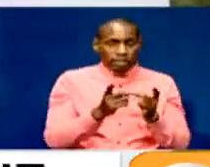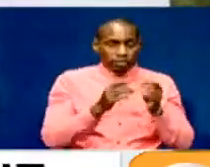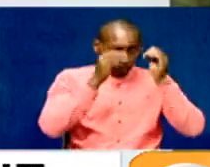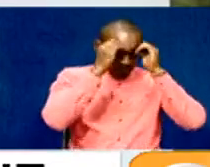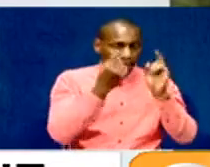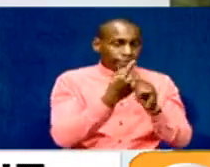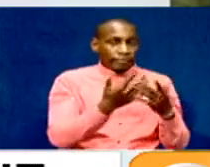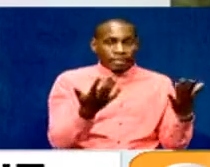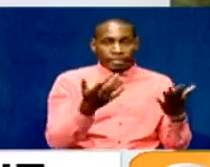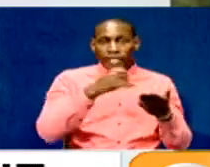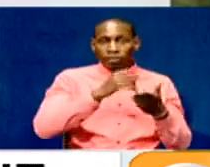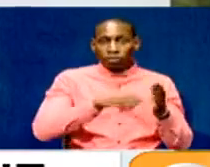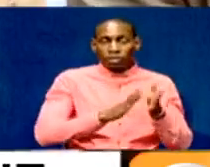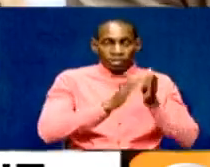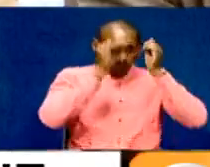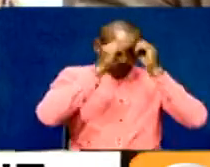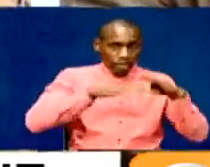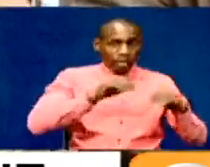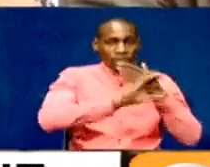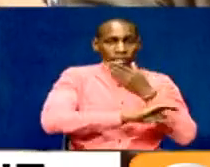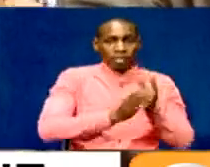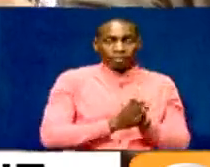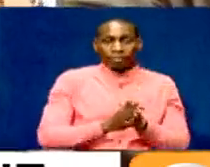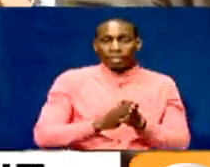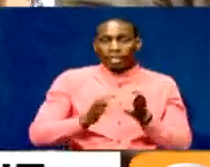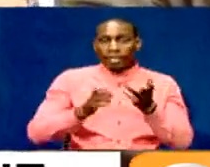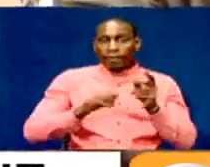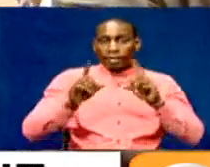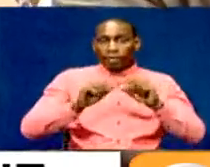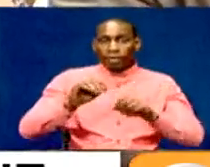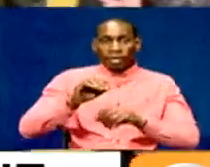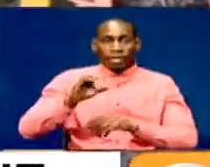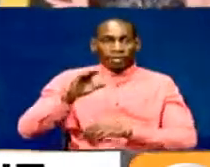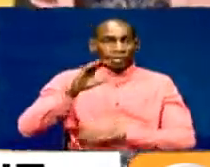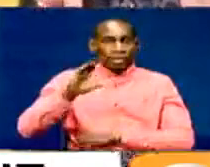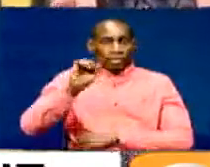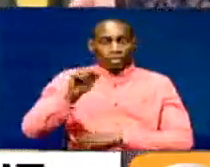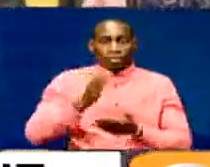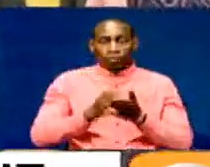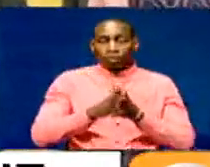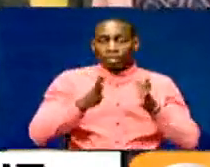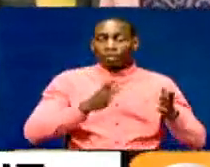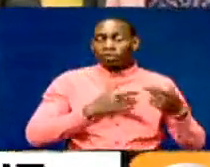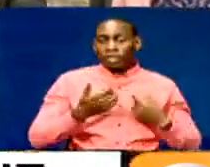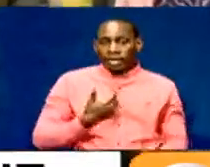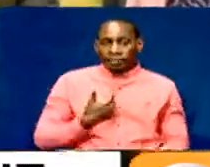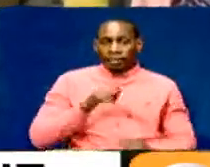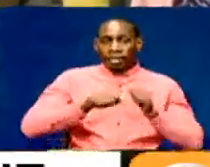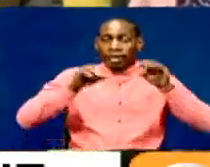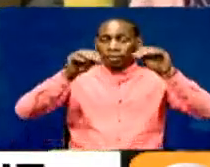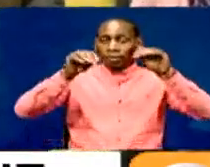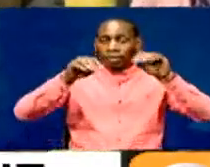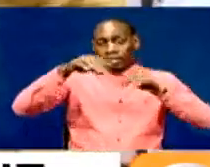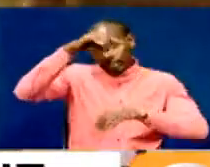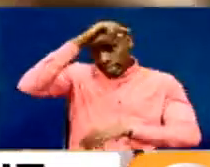other opportunities, including studies abroad. The number, according to Magoha, is quite high and raises concerns about the quality